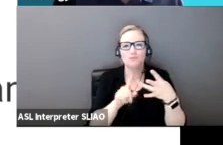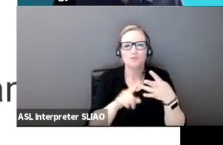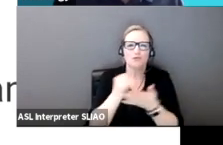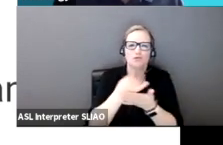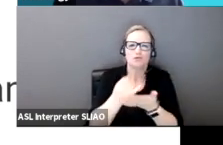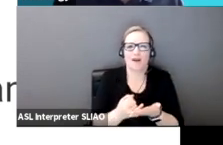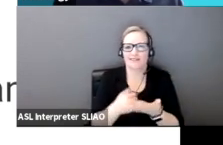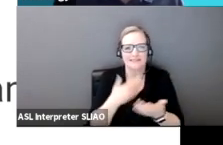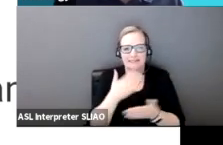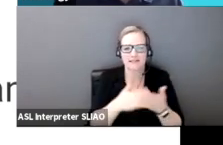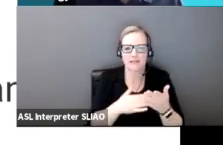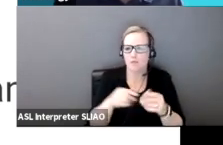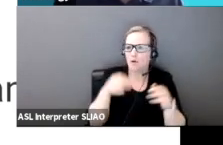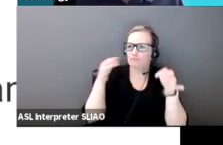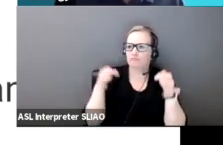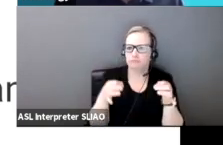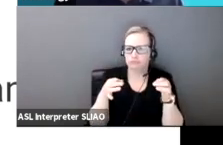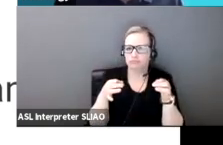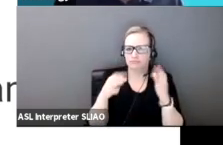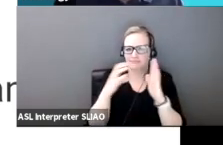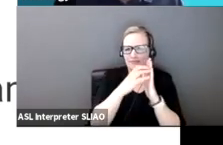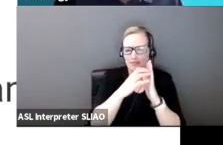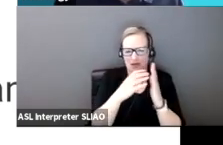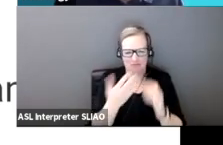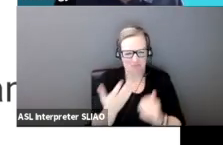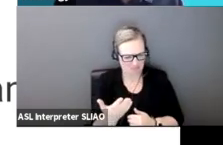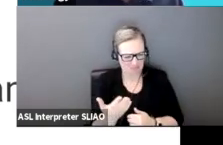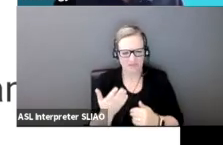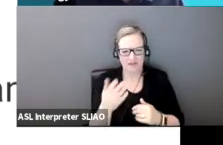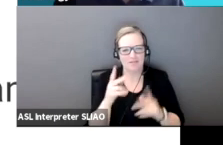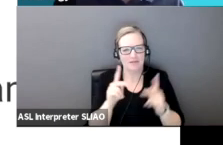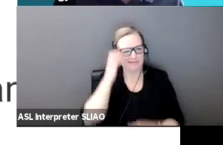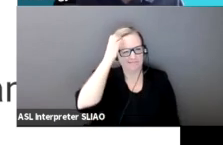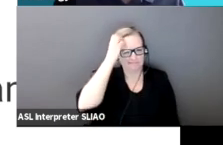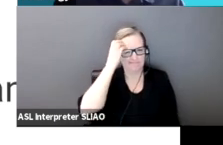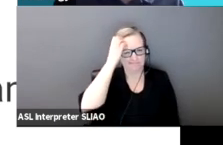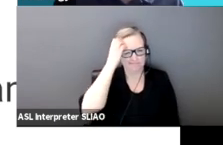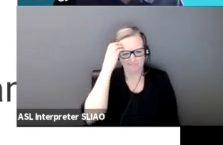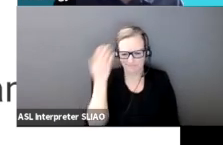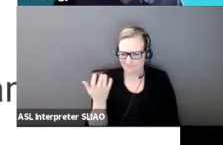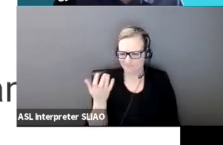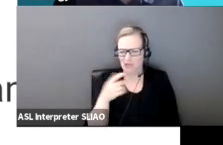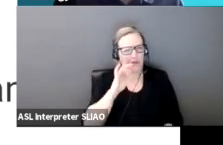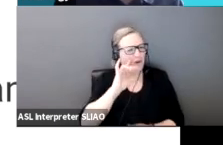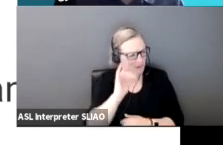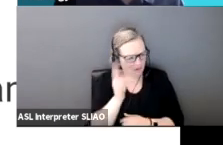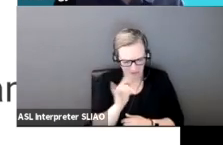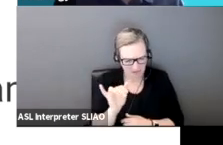important as the written description when it comes to deciphering what exactly has been